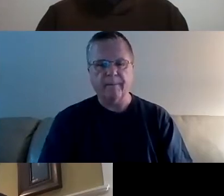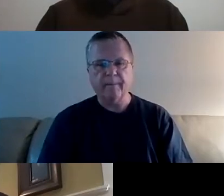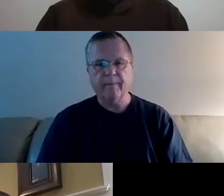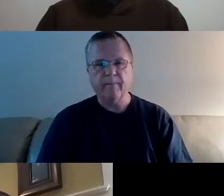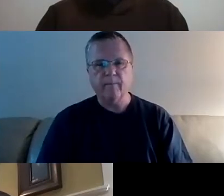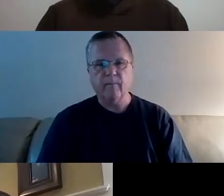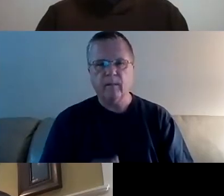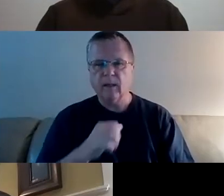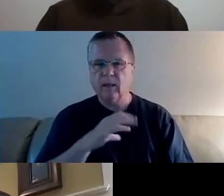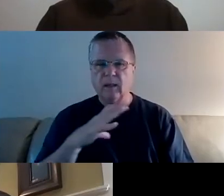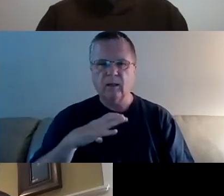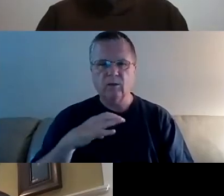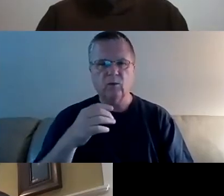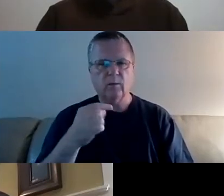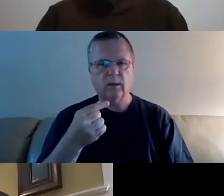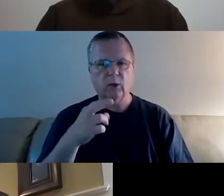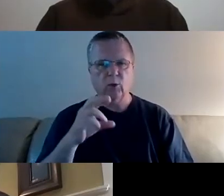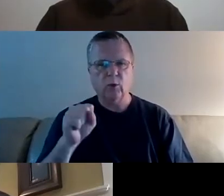Councilwoman Gross,